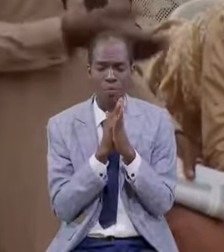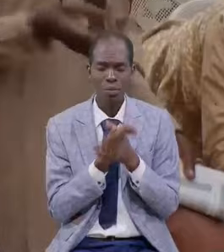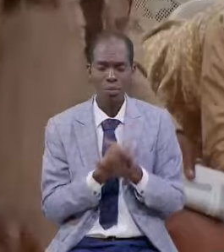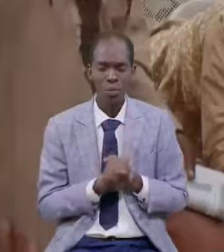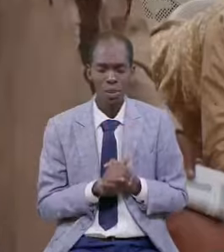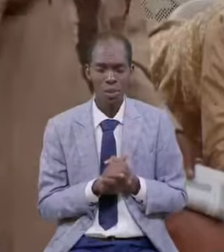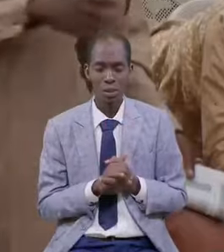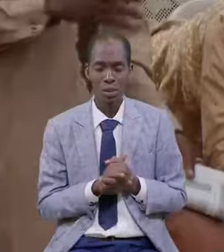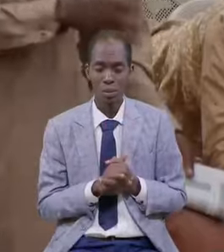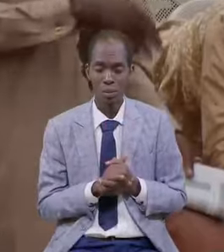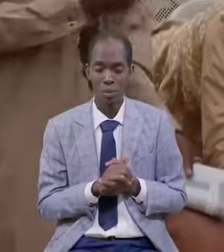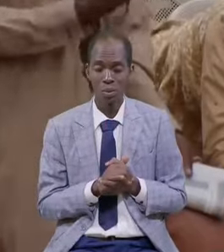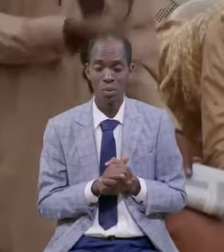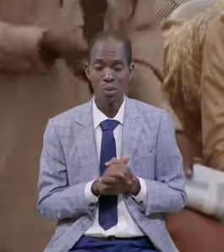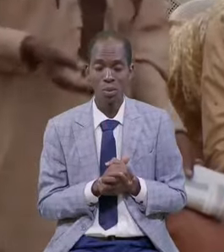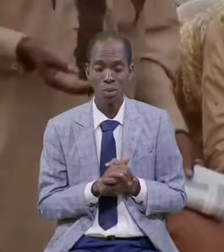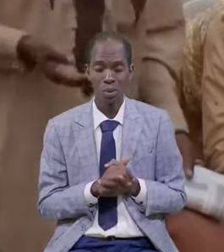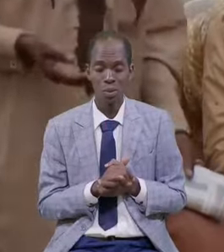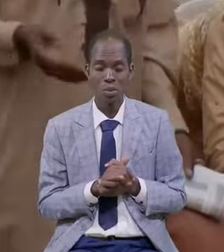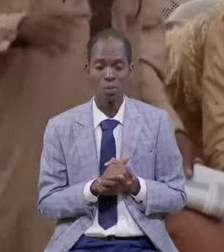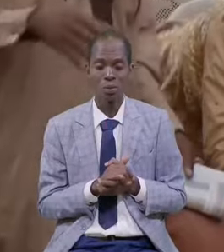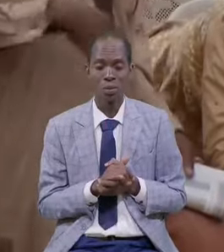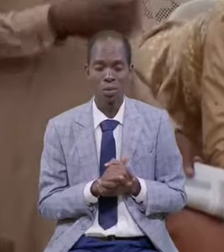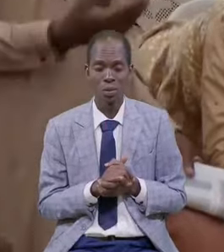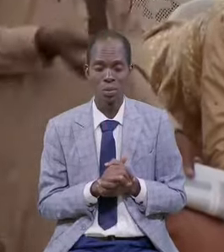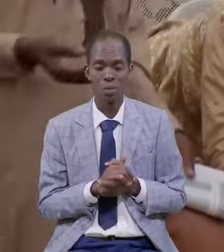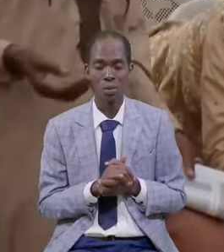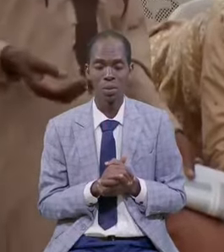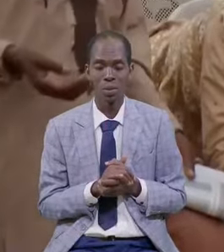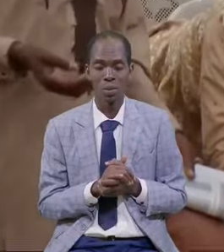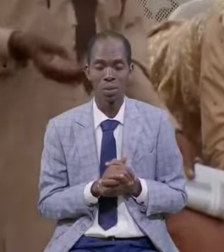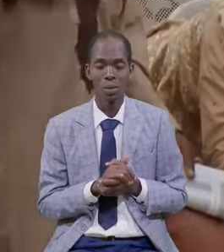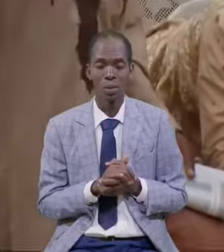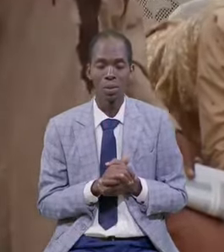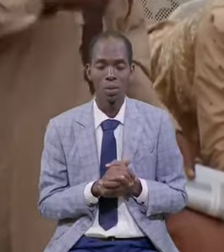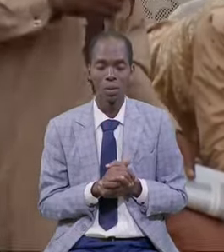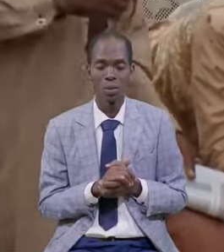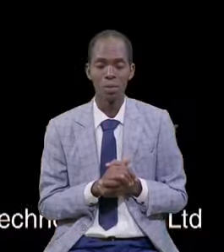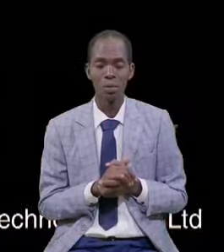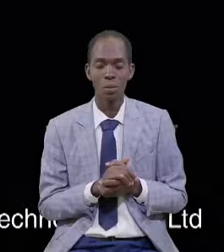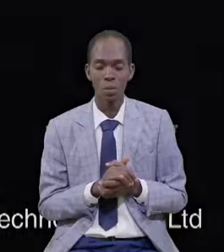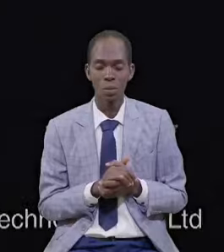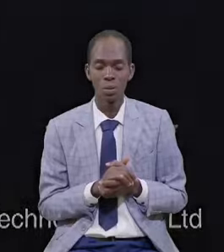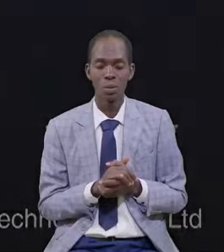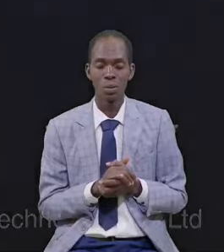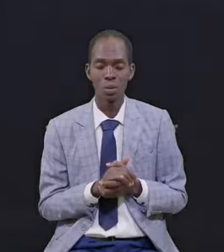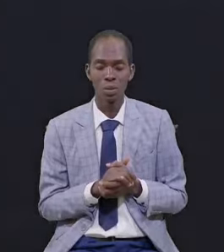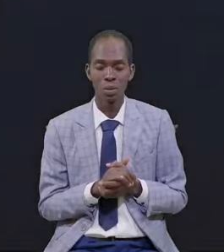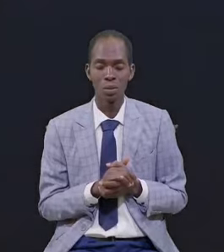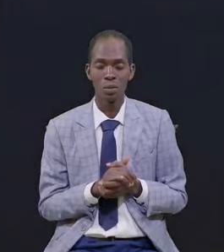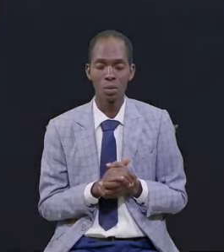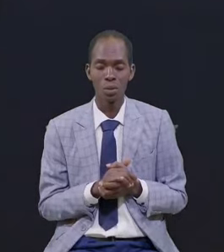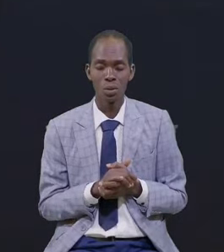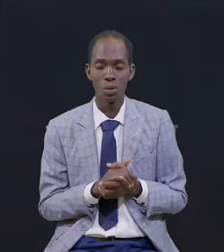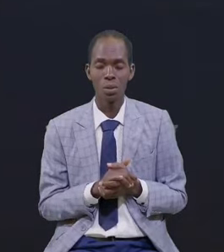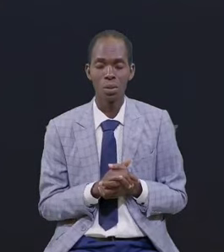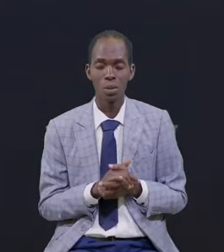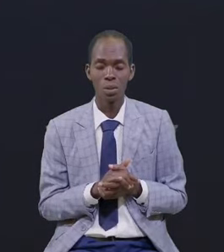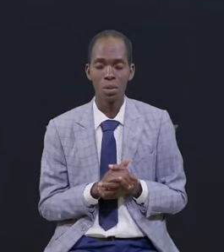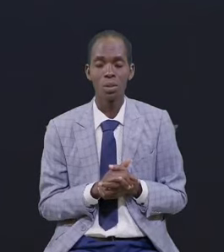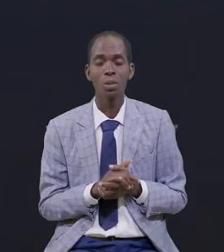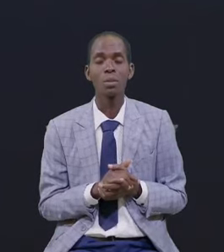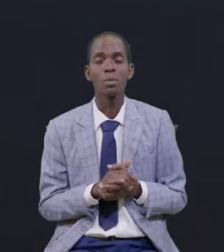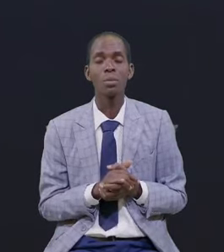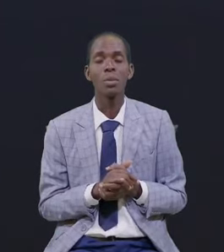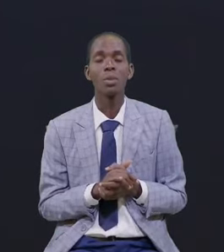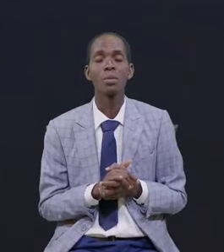open your mouths and pray more open your mouth and pray more you can see the special prayer this morning